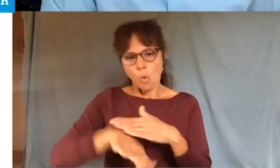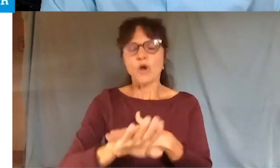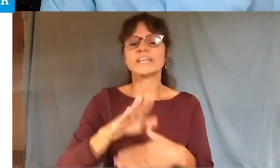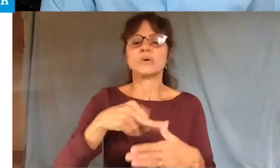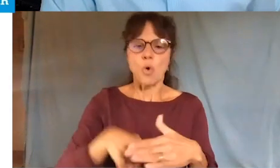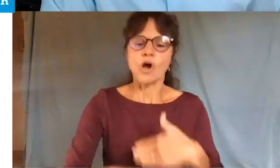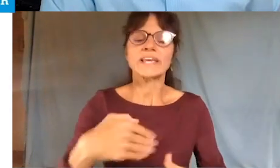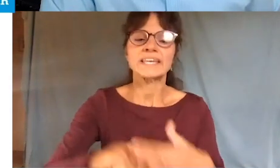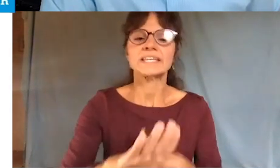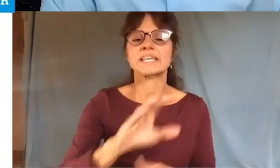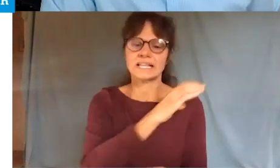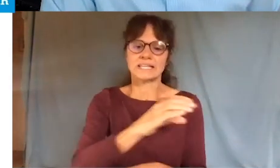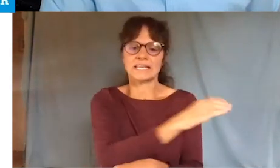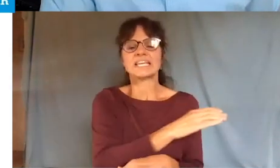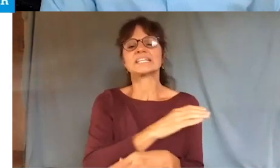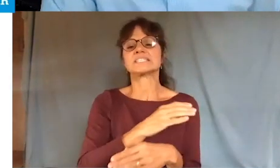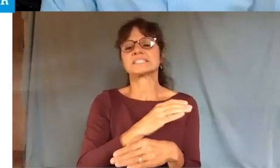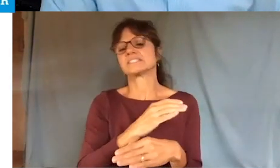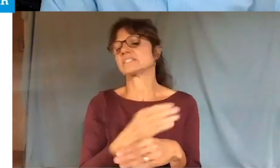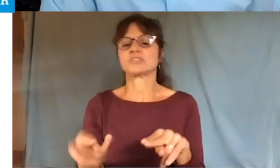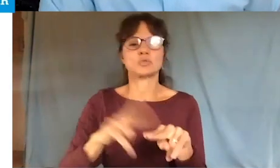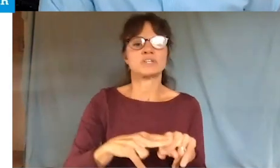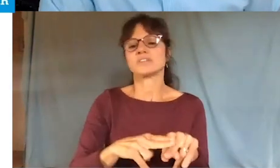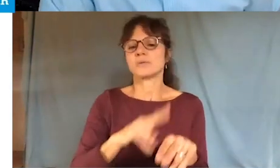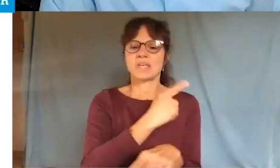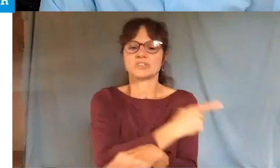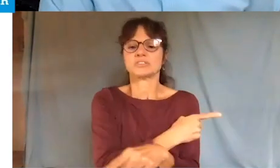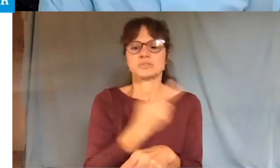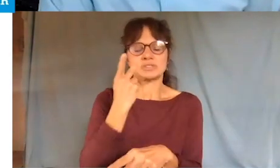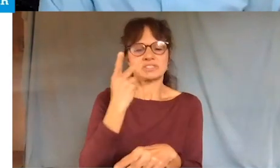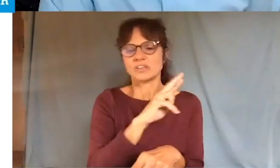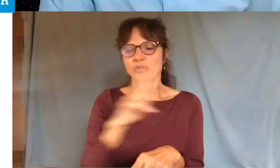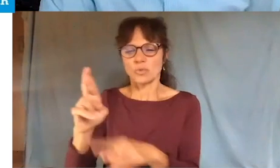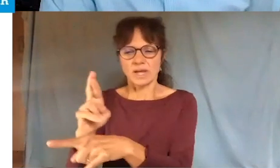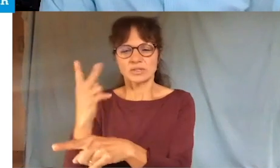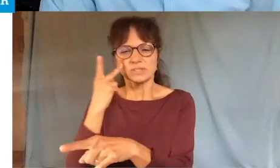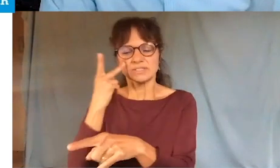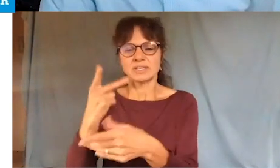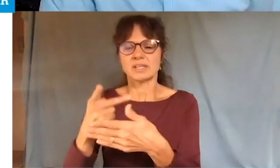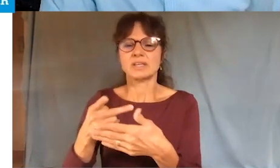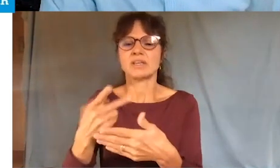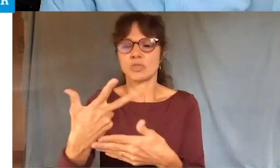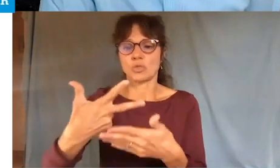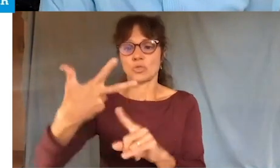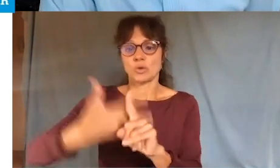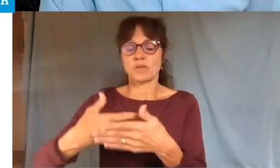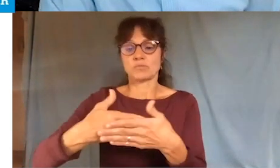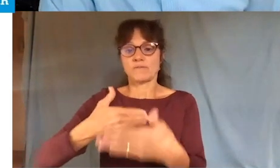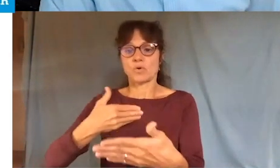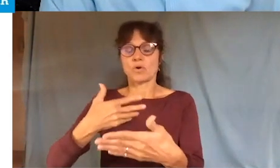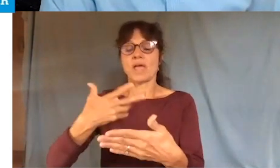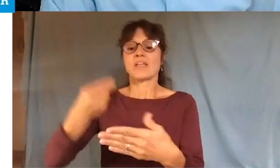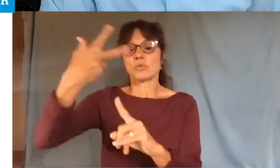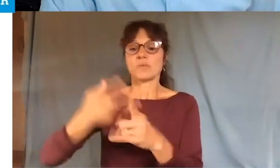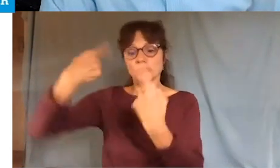If you can see the bars in front on the right side show that both the 3 months pre and the 3 months